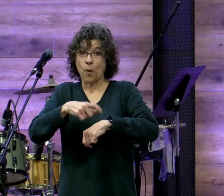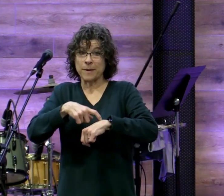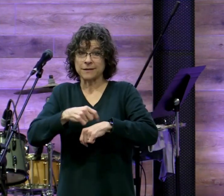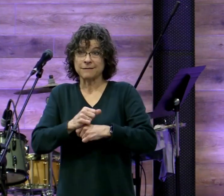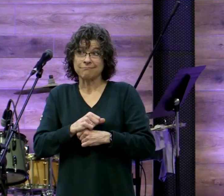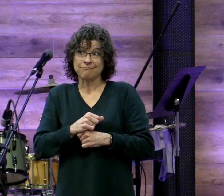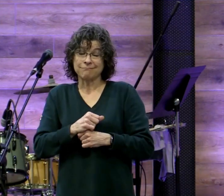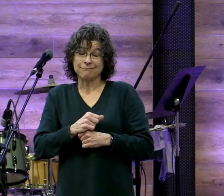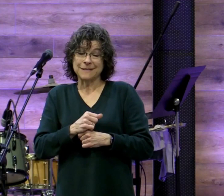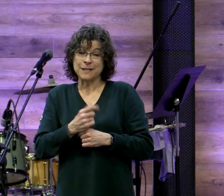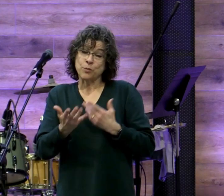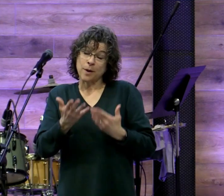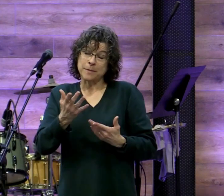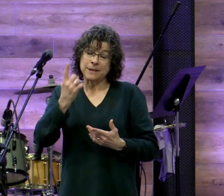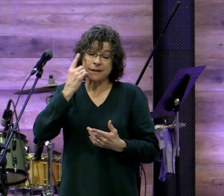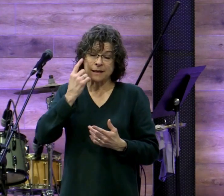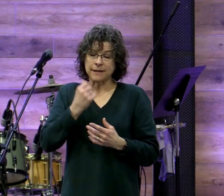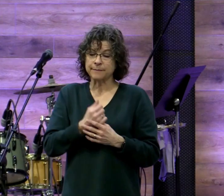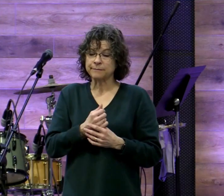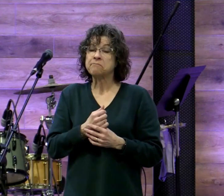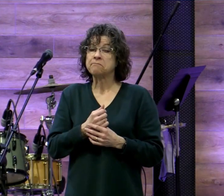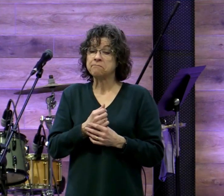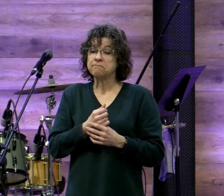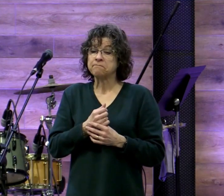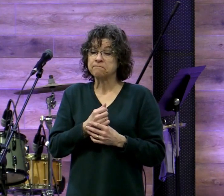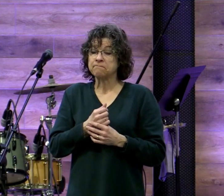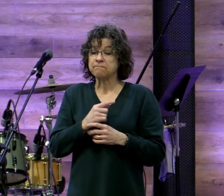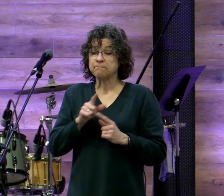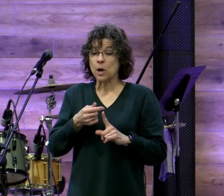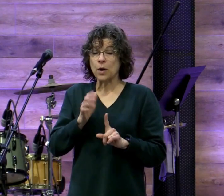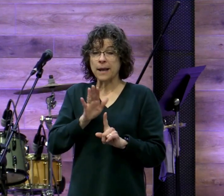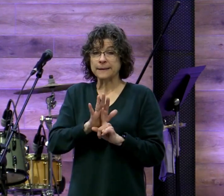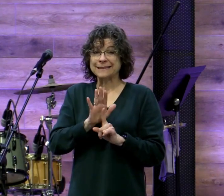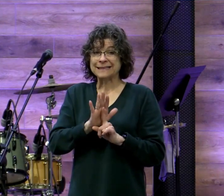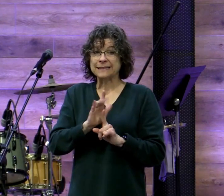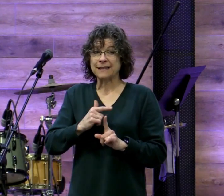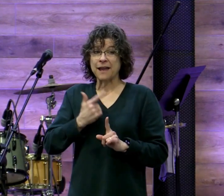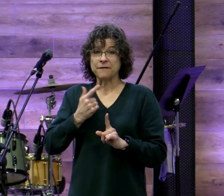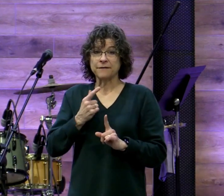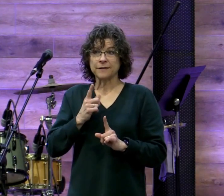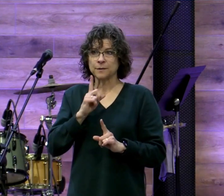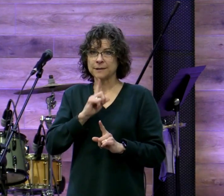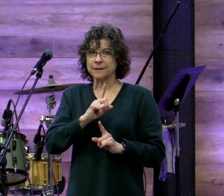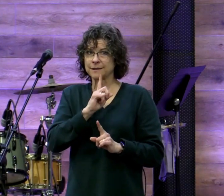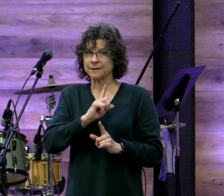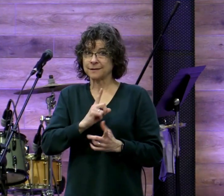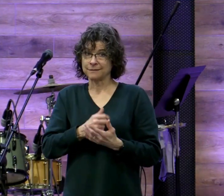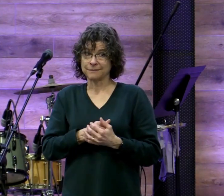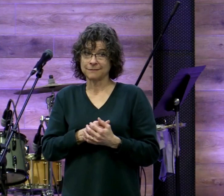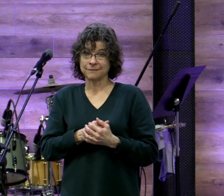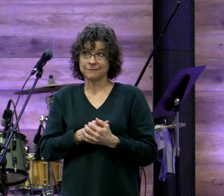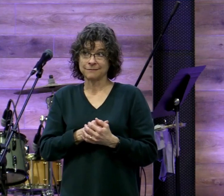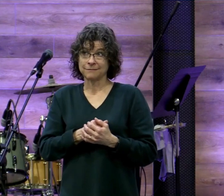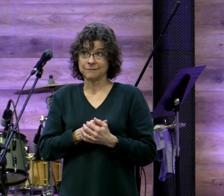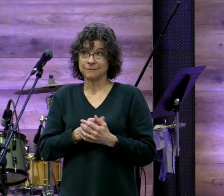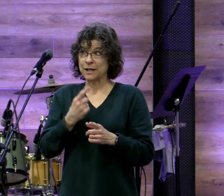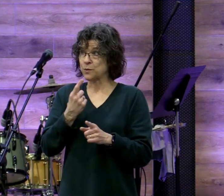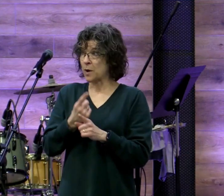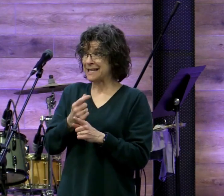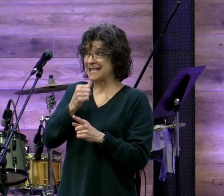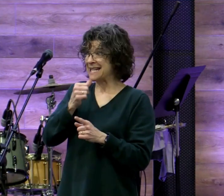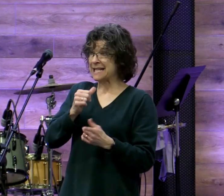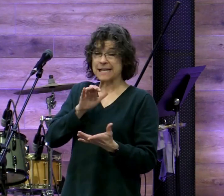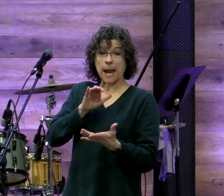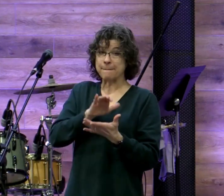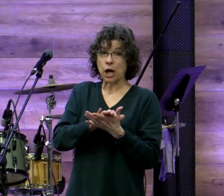is probably thinking about his own. But you're like, Pastor Kyle, Jesus never got married. He didn't on this earth. But